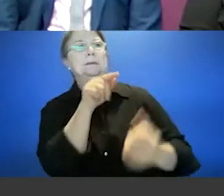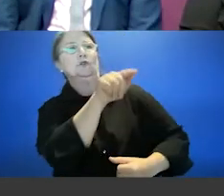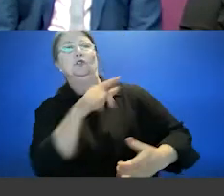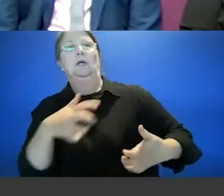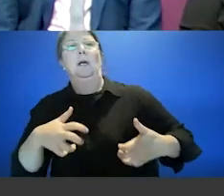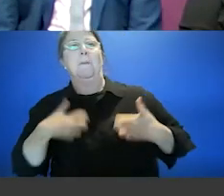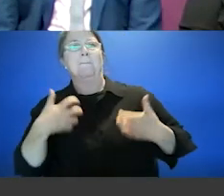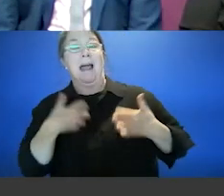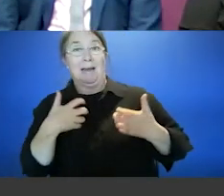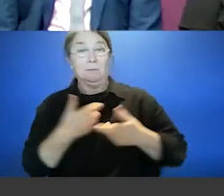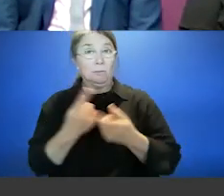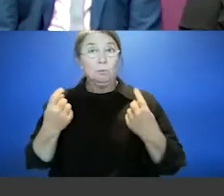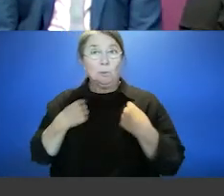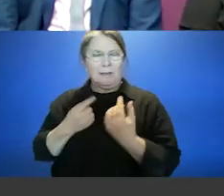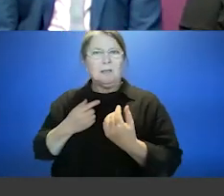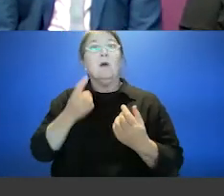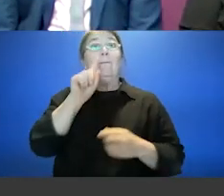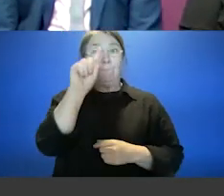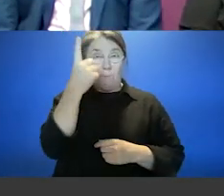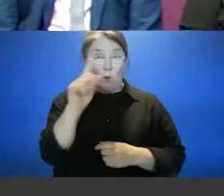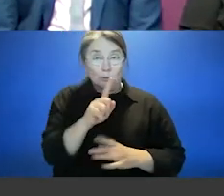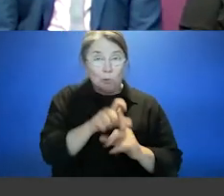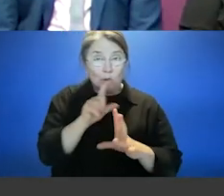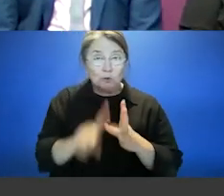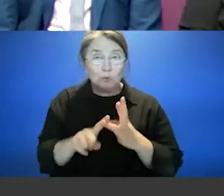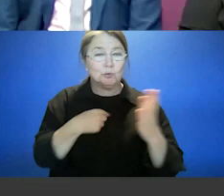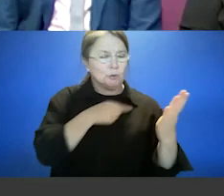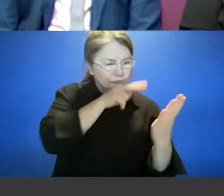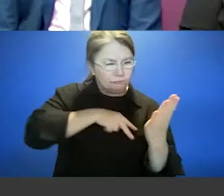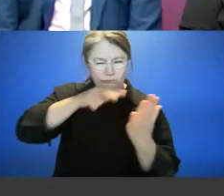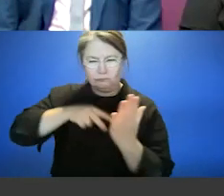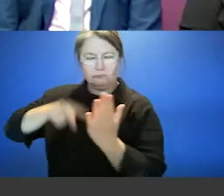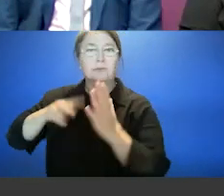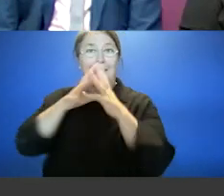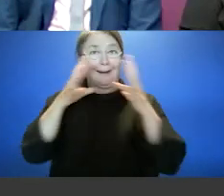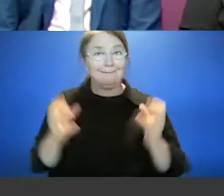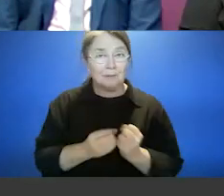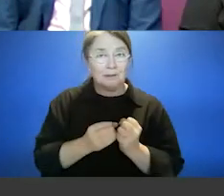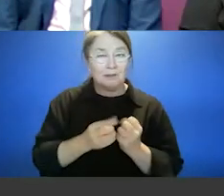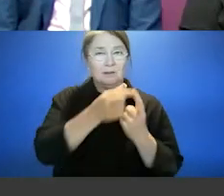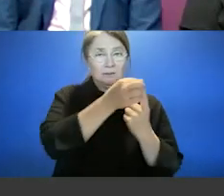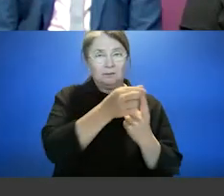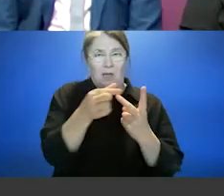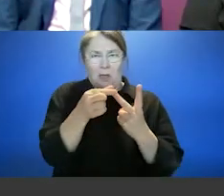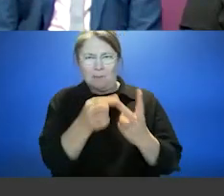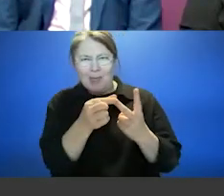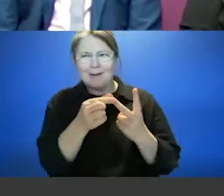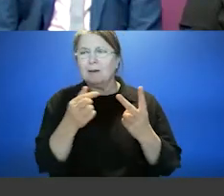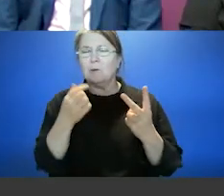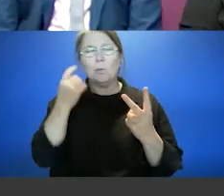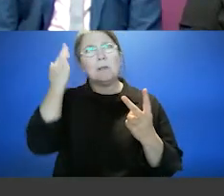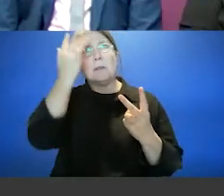assessment process in reading through that information. We will also consider what information we might already have access